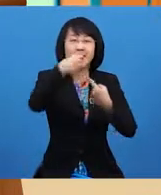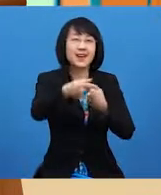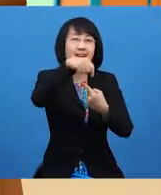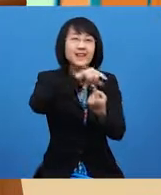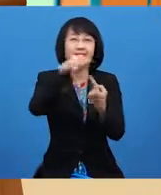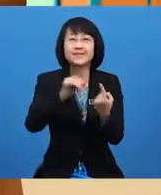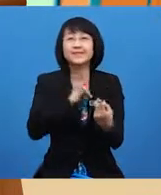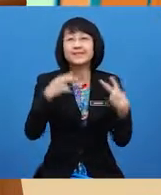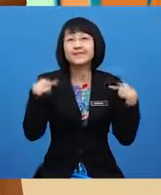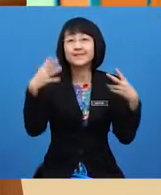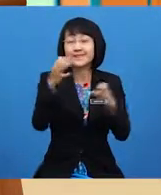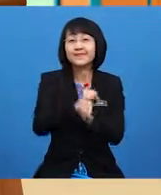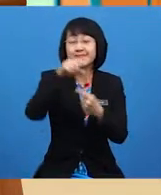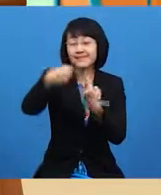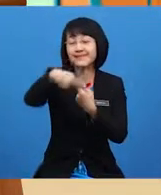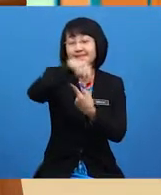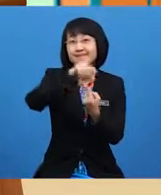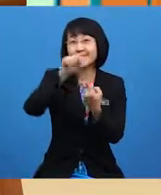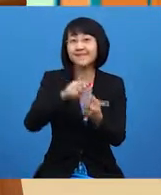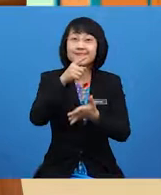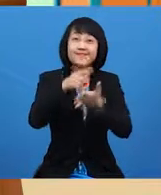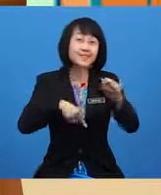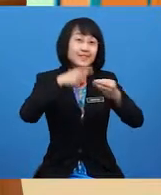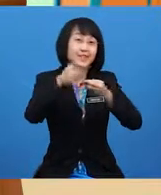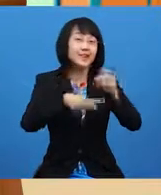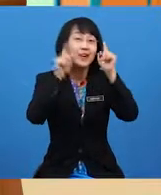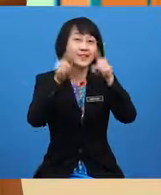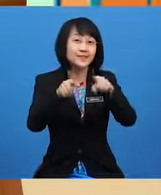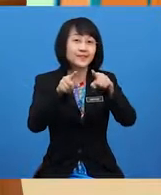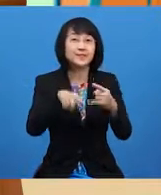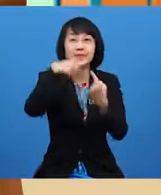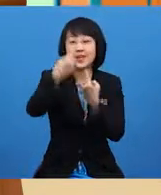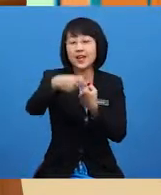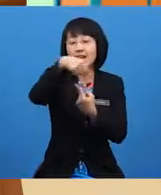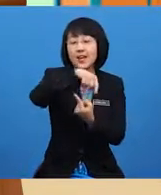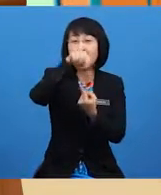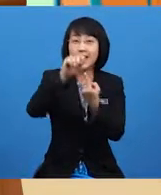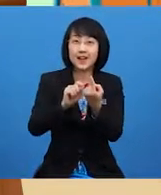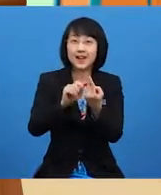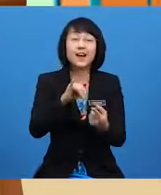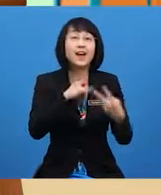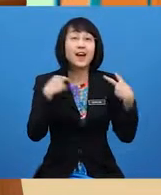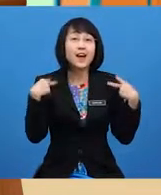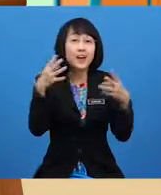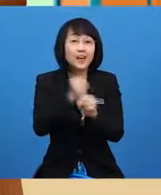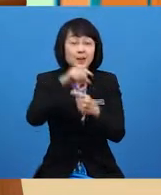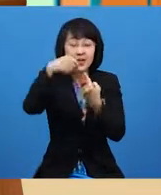Banana, banana, I've got banana. What about you?